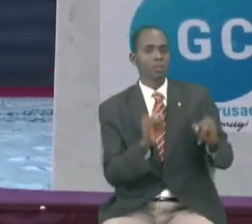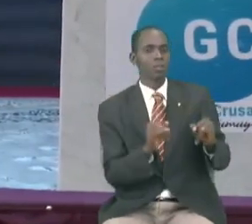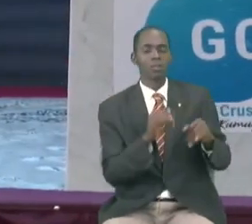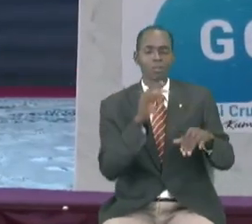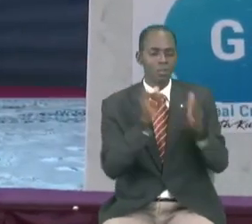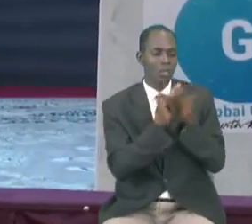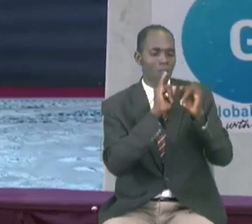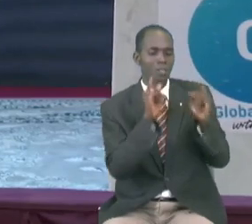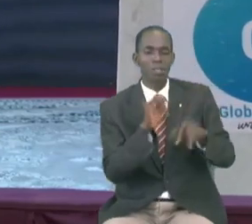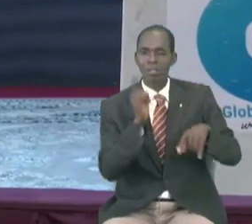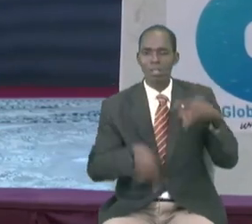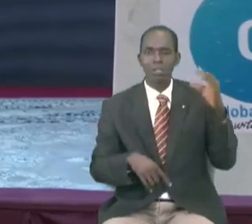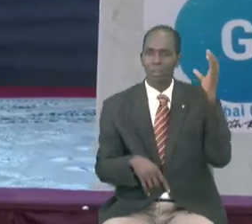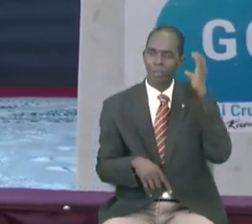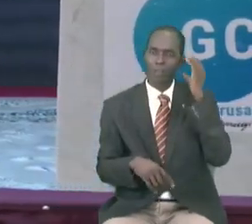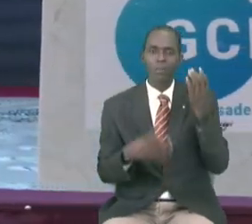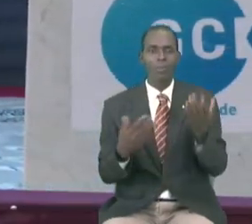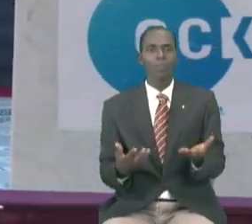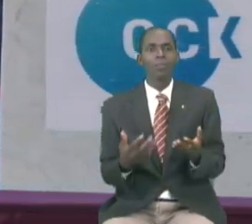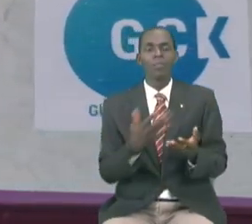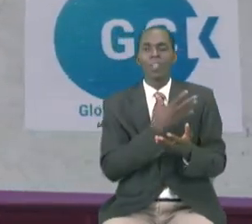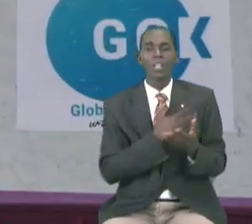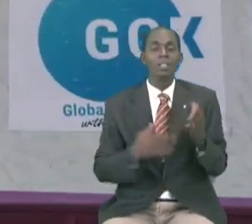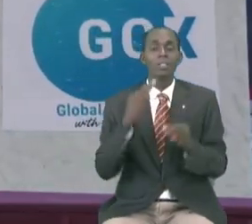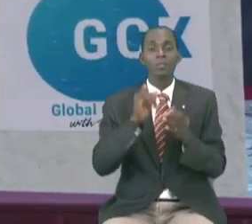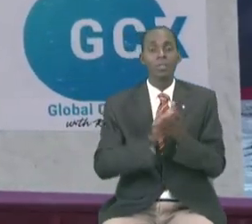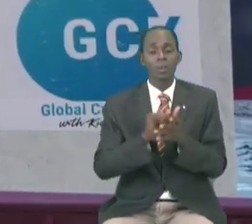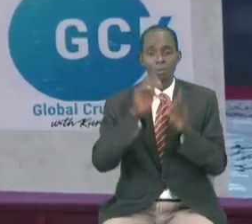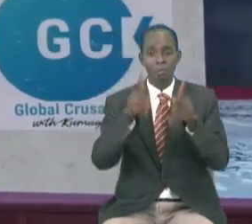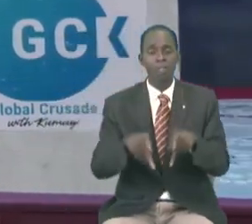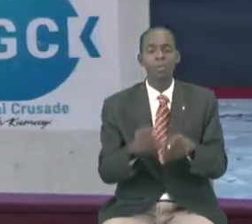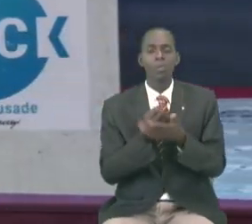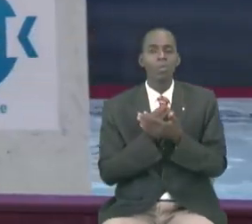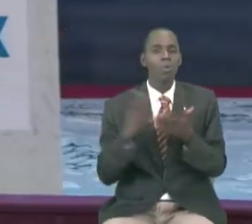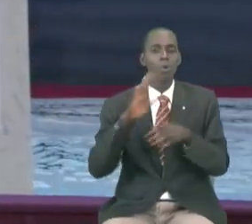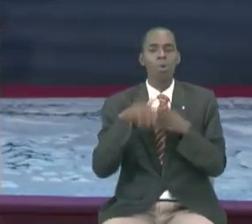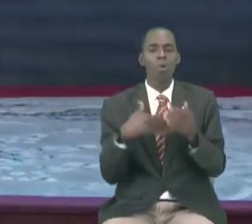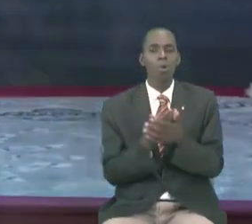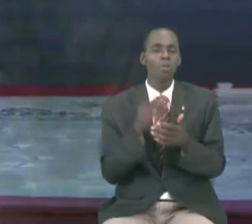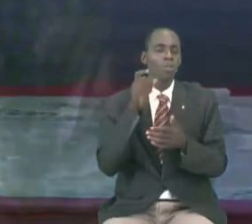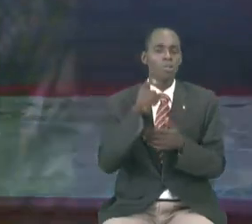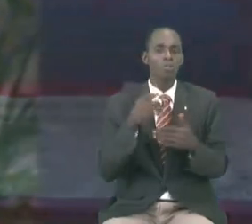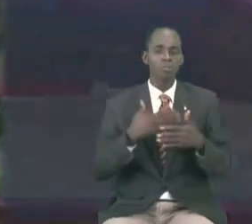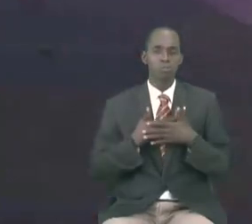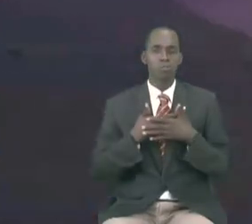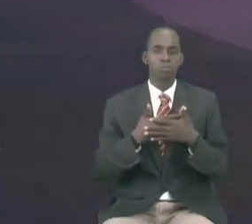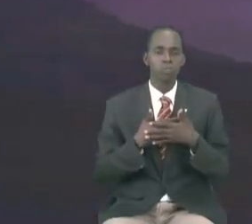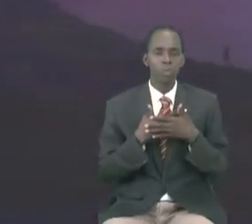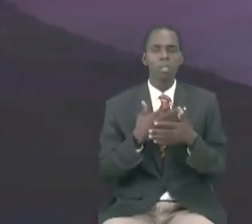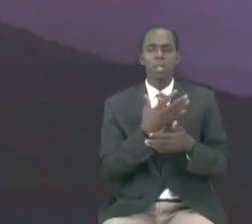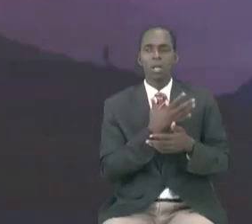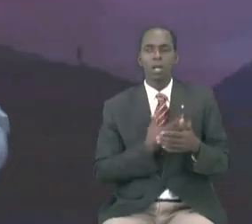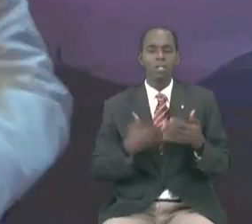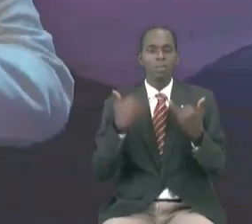he's talking to dead God, and the living God is not listening to him. A waste of life. They